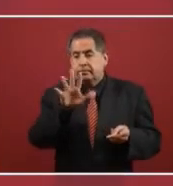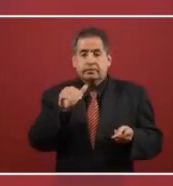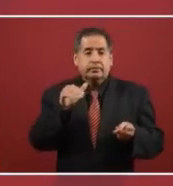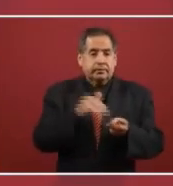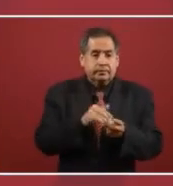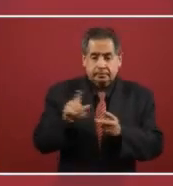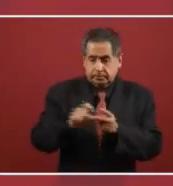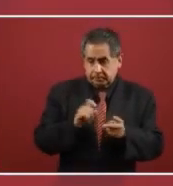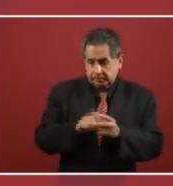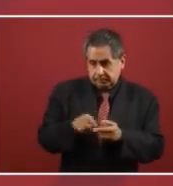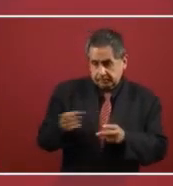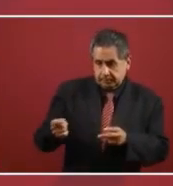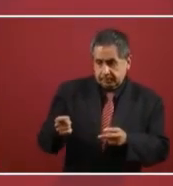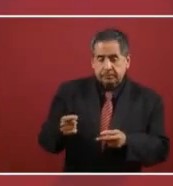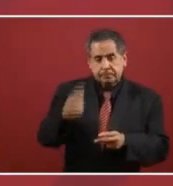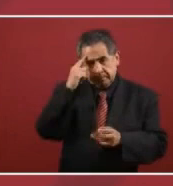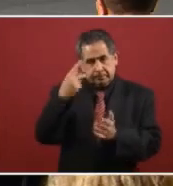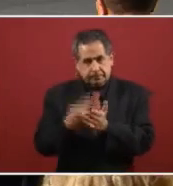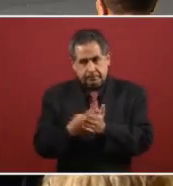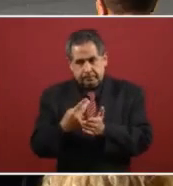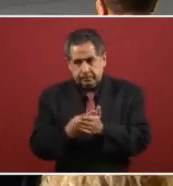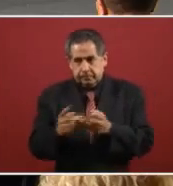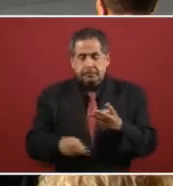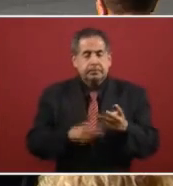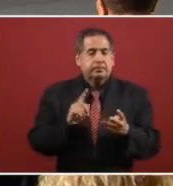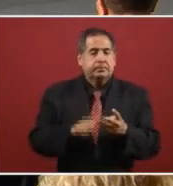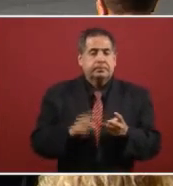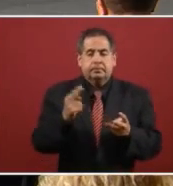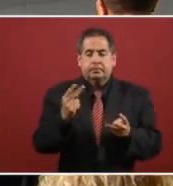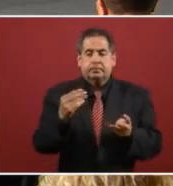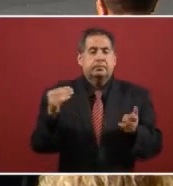to save, and